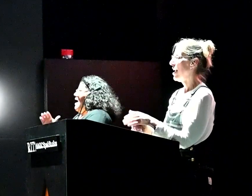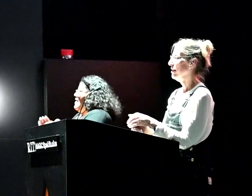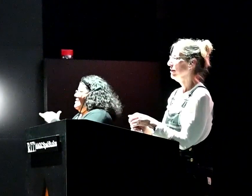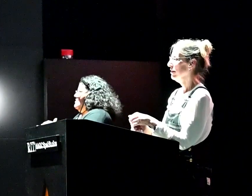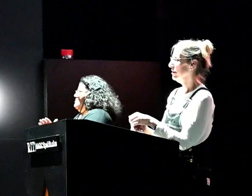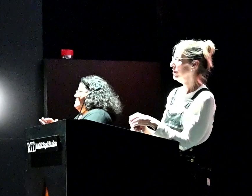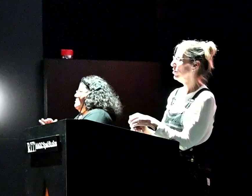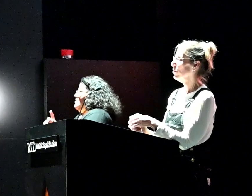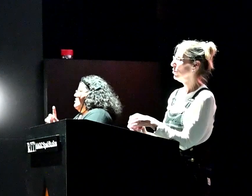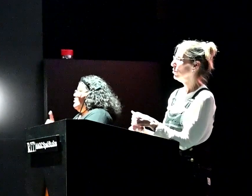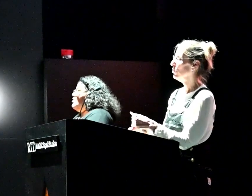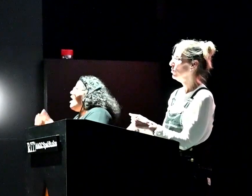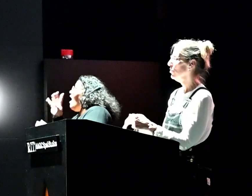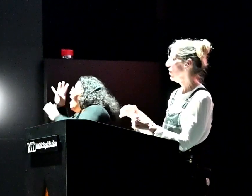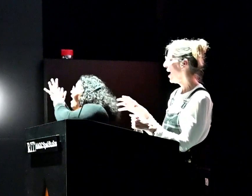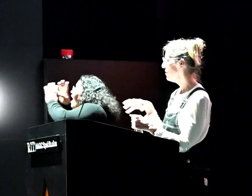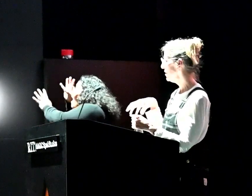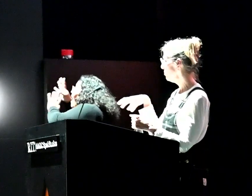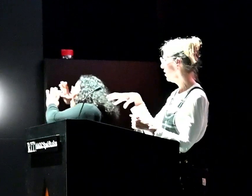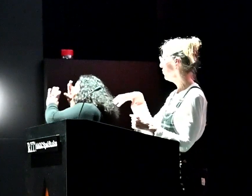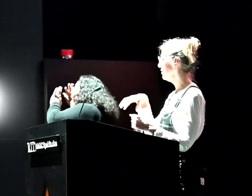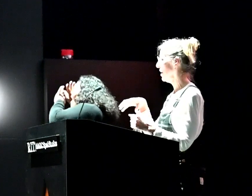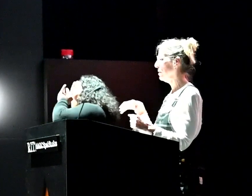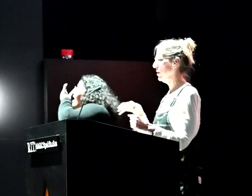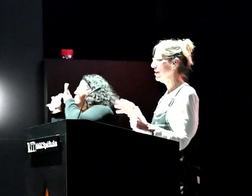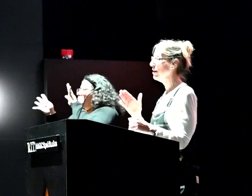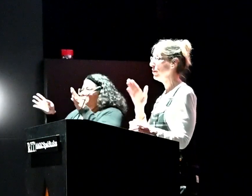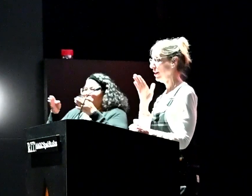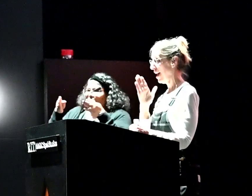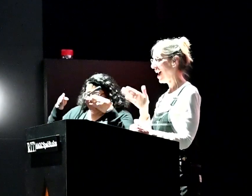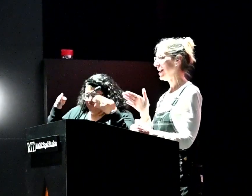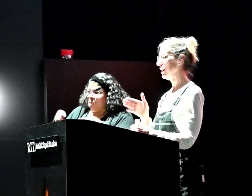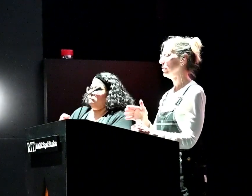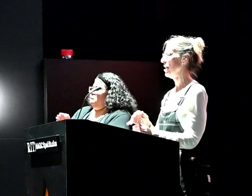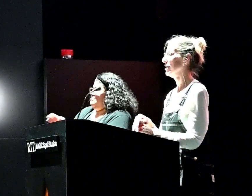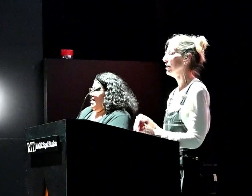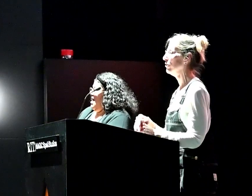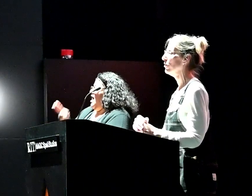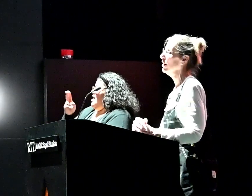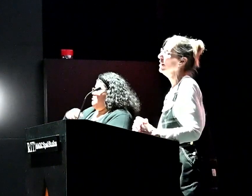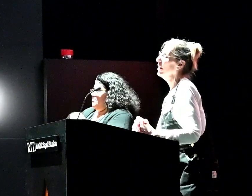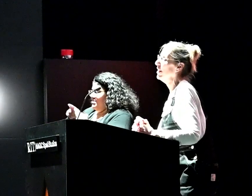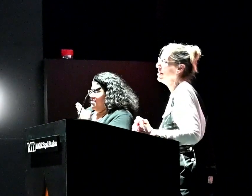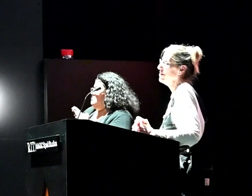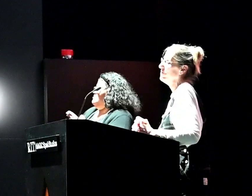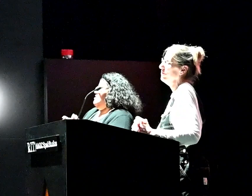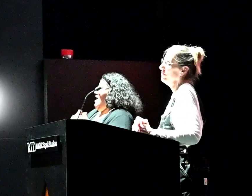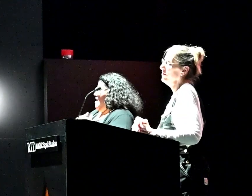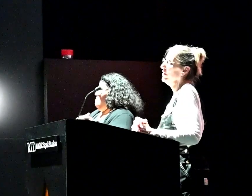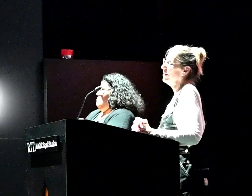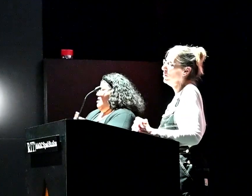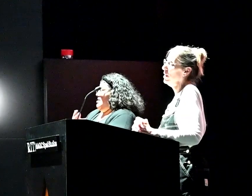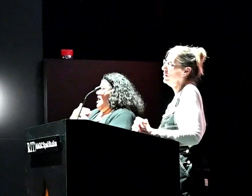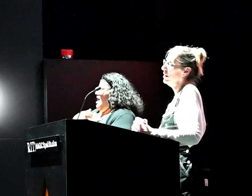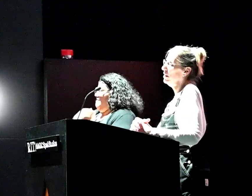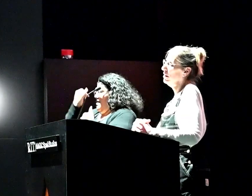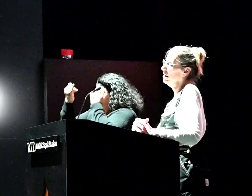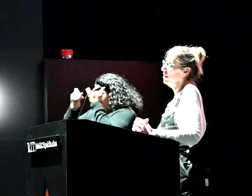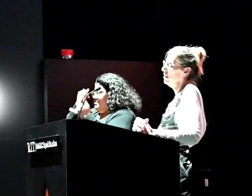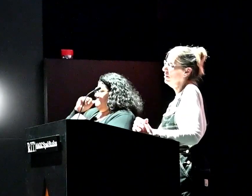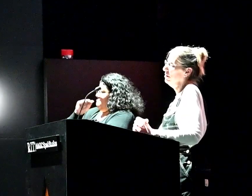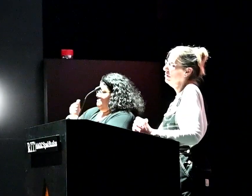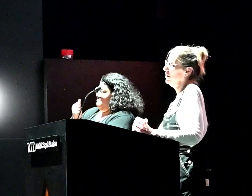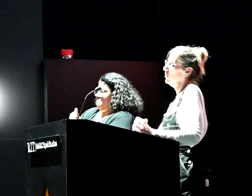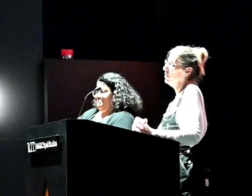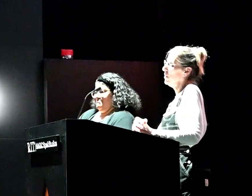straddle that to have this playful side but then be highly productive is sometimes